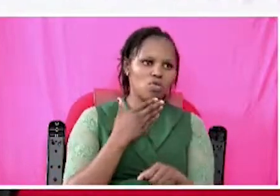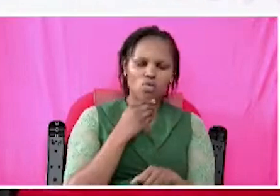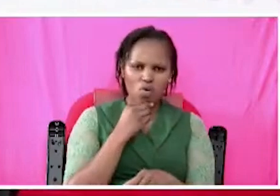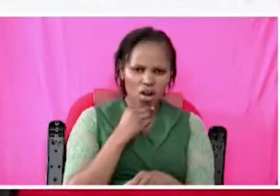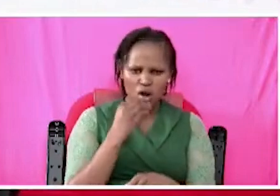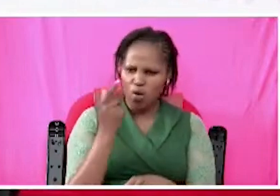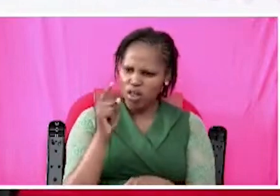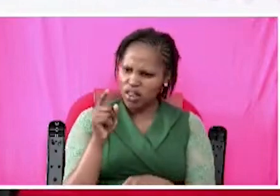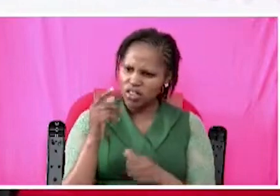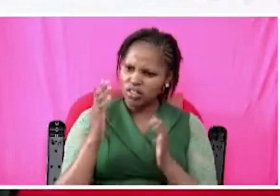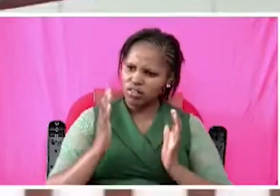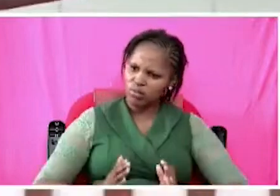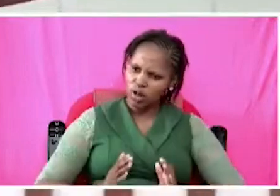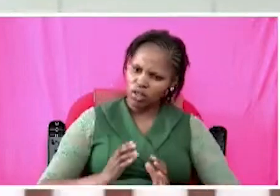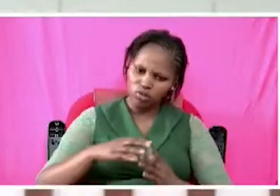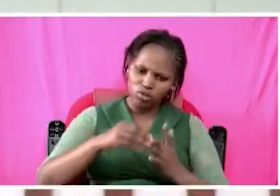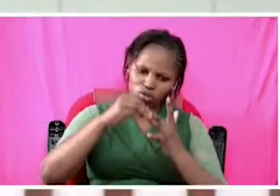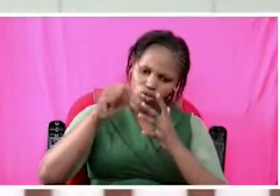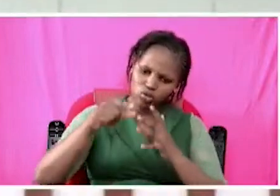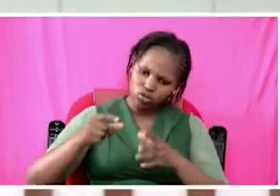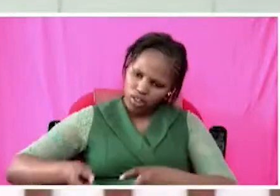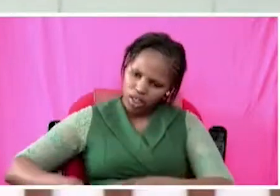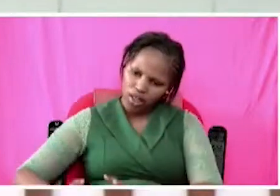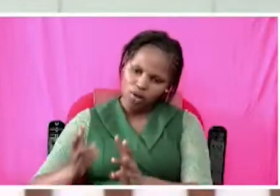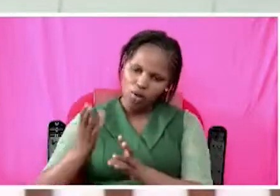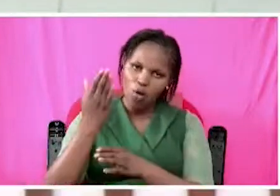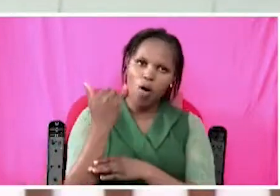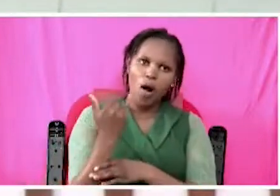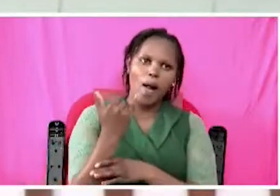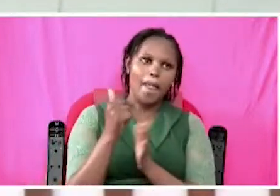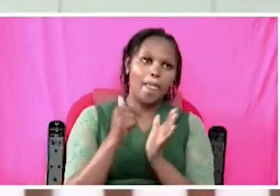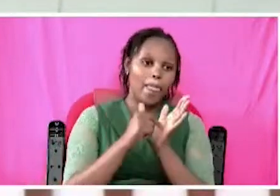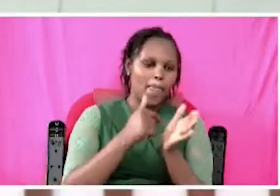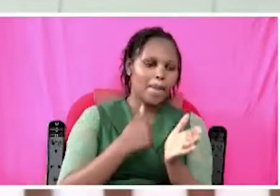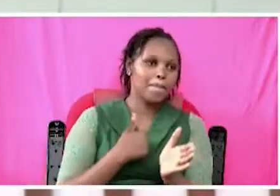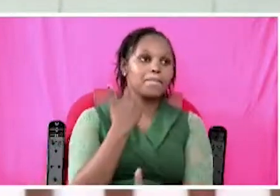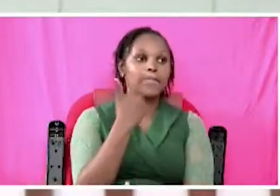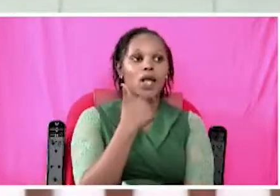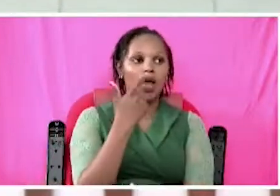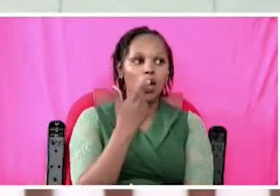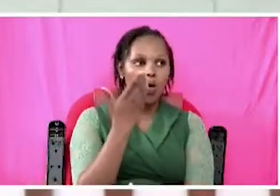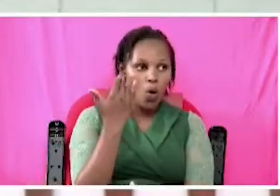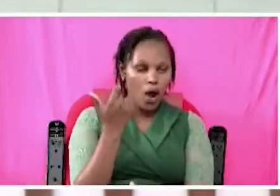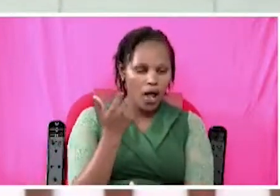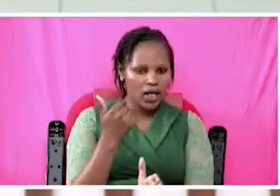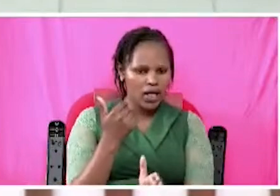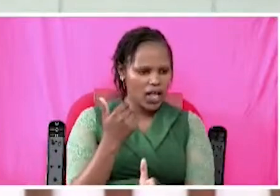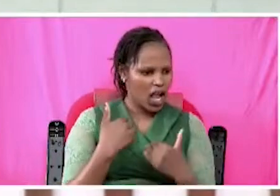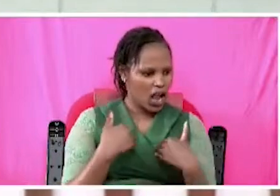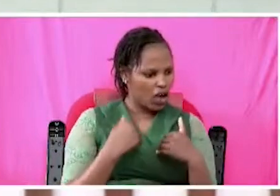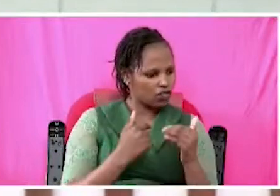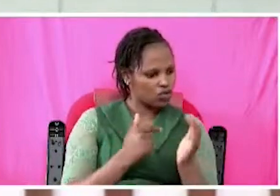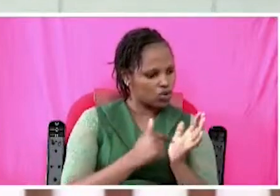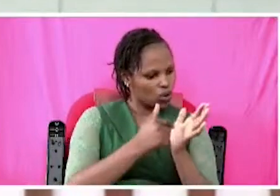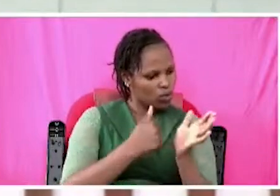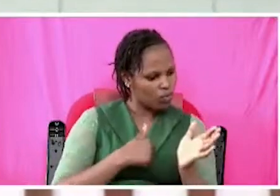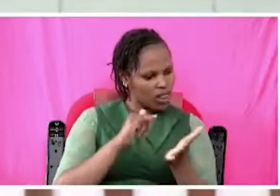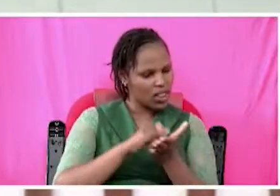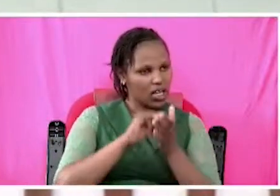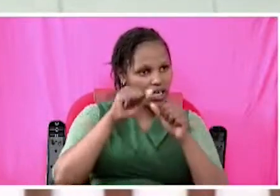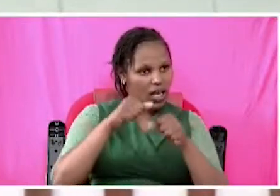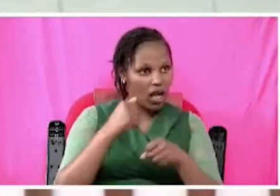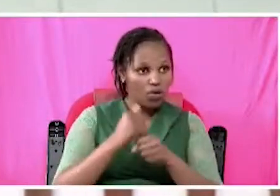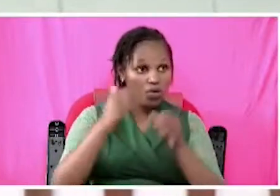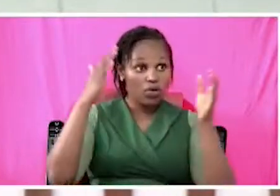this person go this path while I've just shown him who I am? While I've just shown him that I can do great things in life,